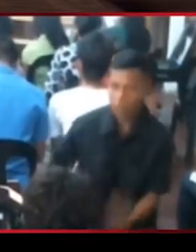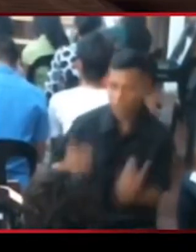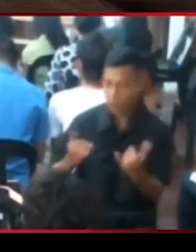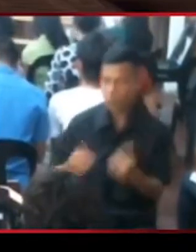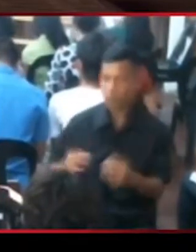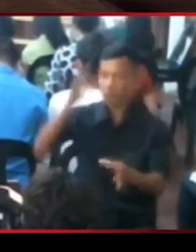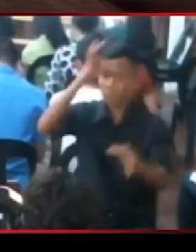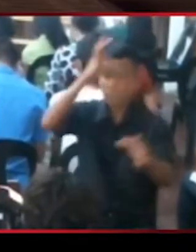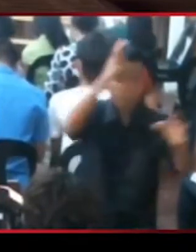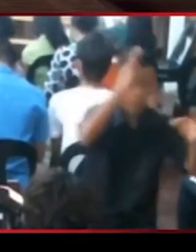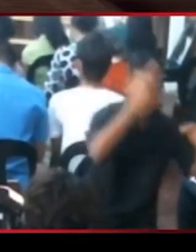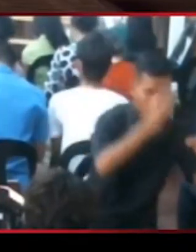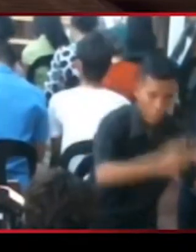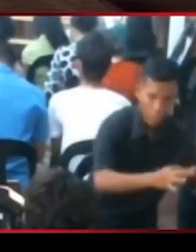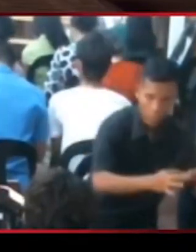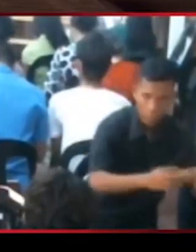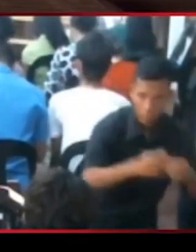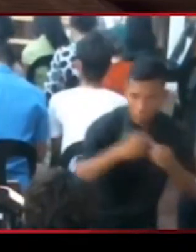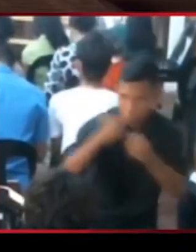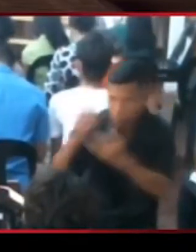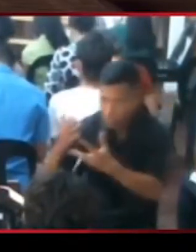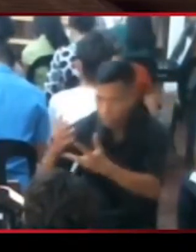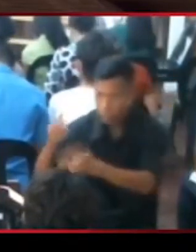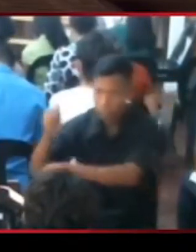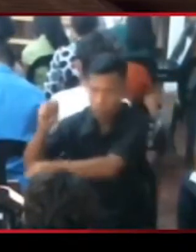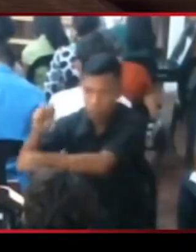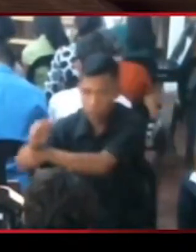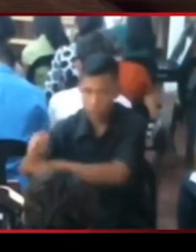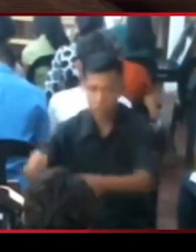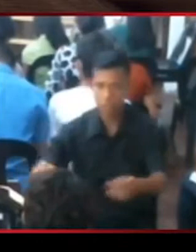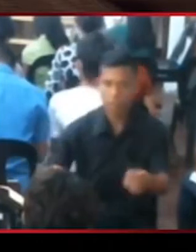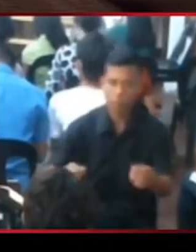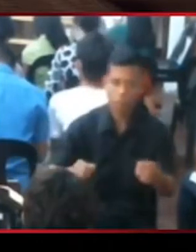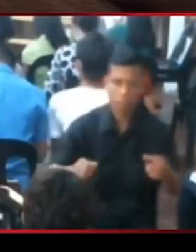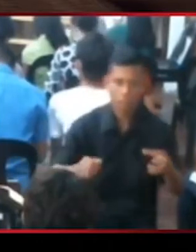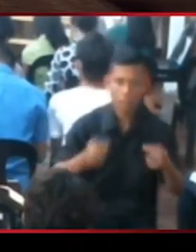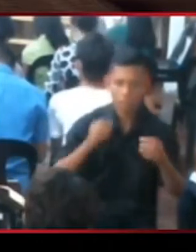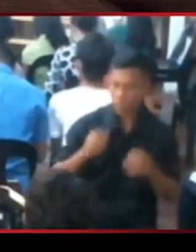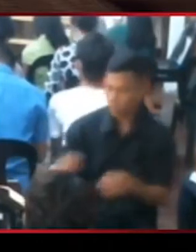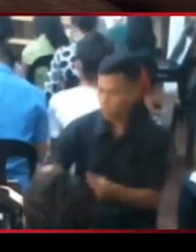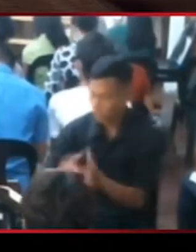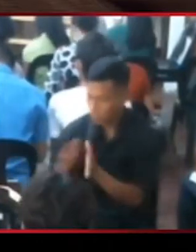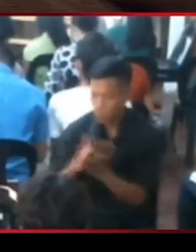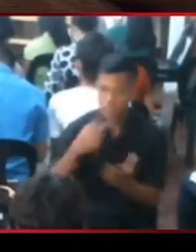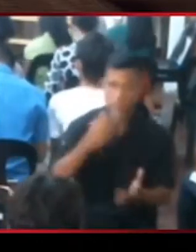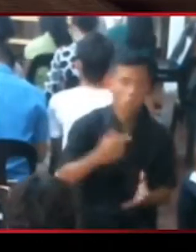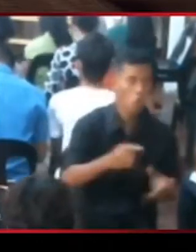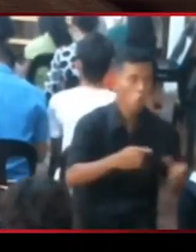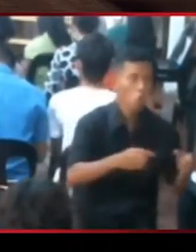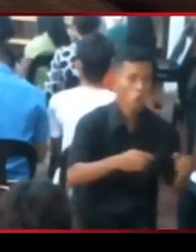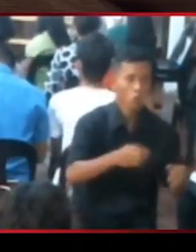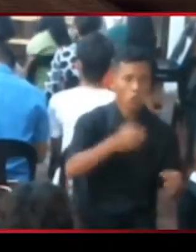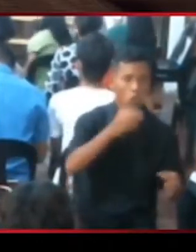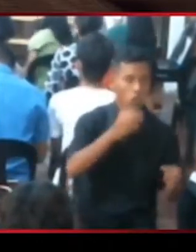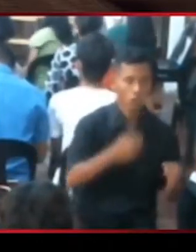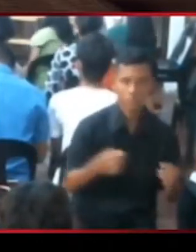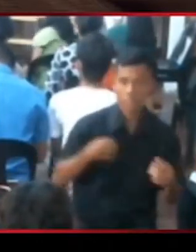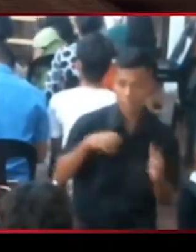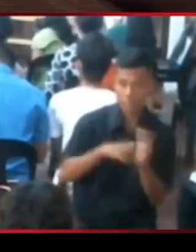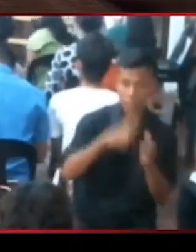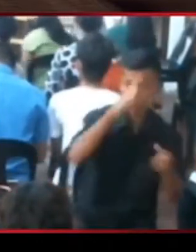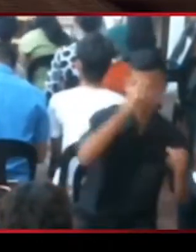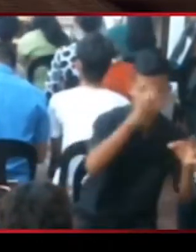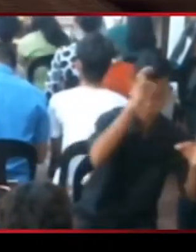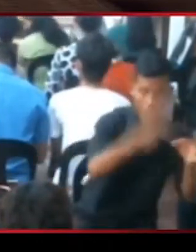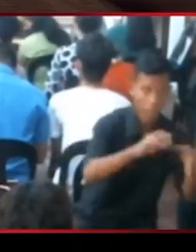Verse 22. But be ye doers of the word, and not hearers only, deceiving your